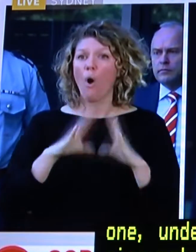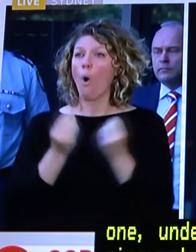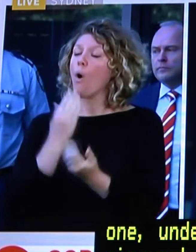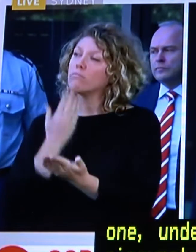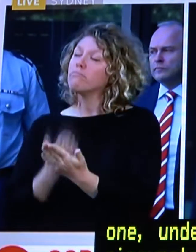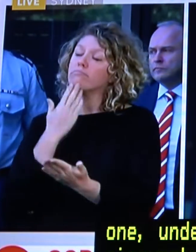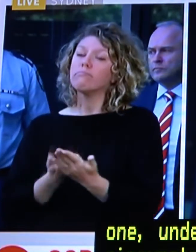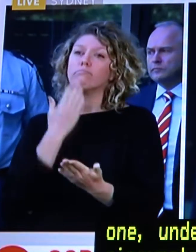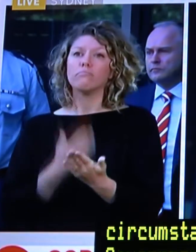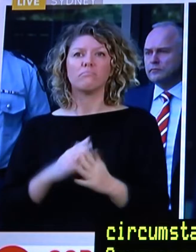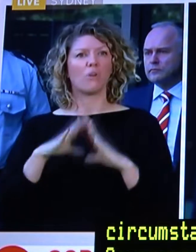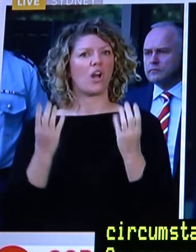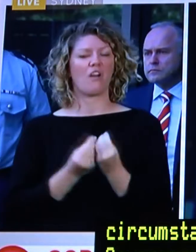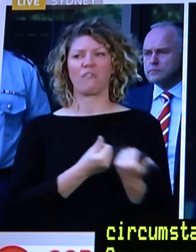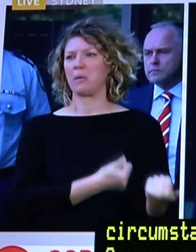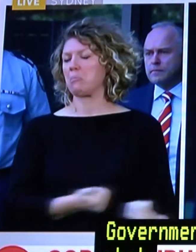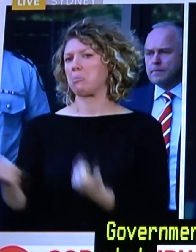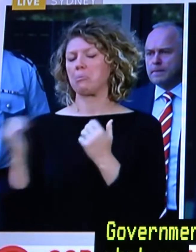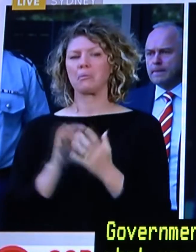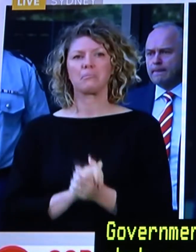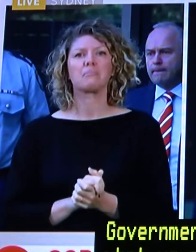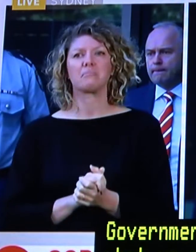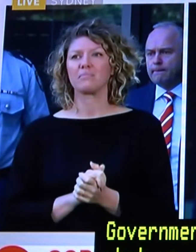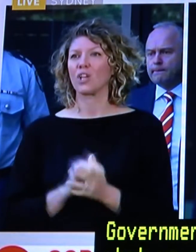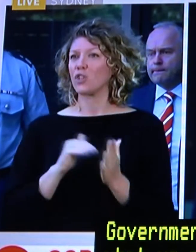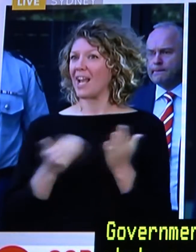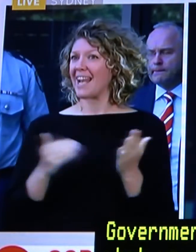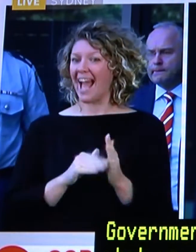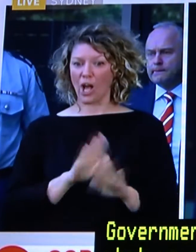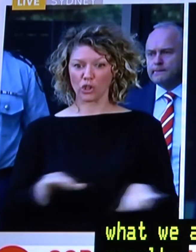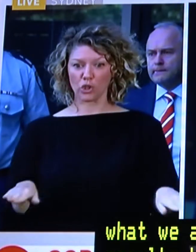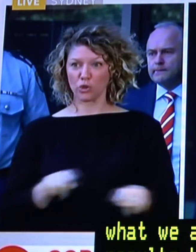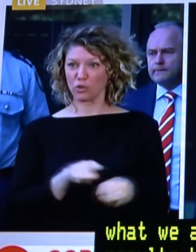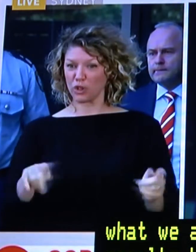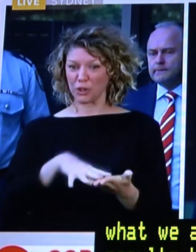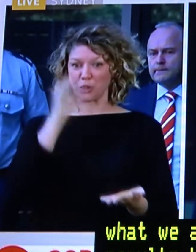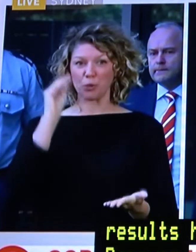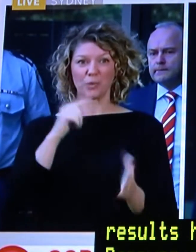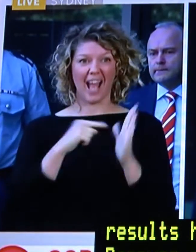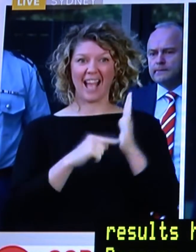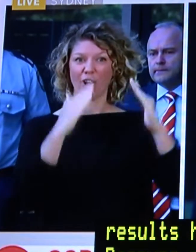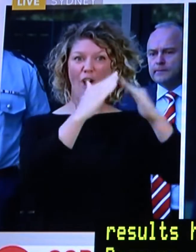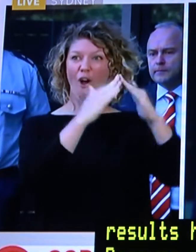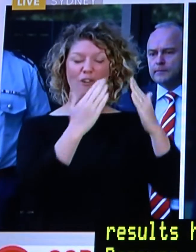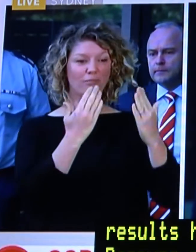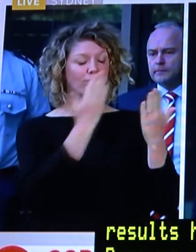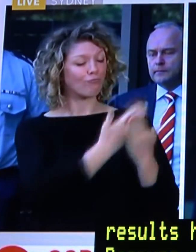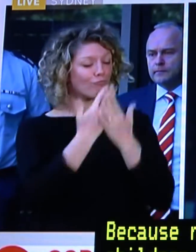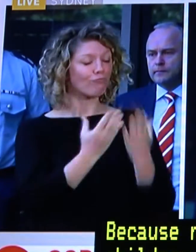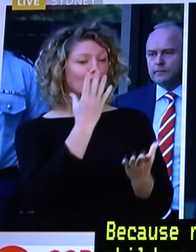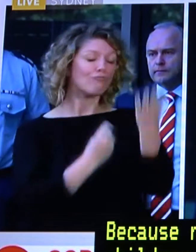been very positive because not only have we now seen children to some extent being able to learn from home, but we've